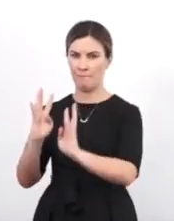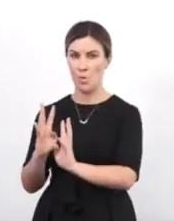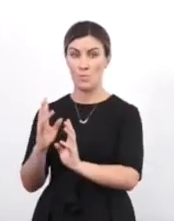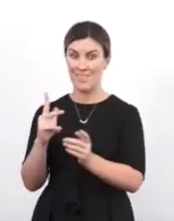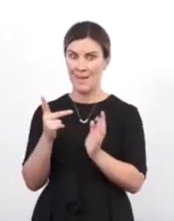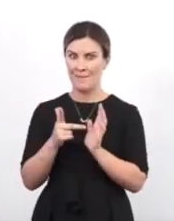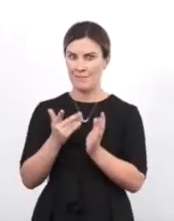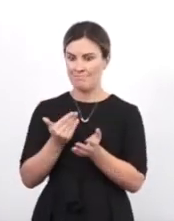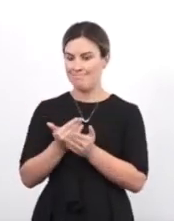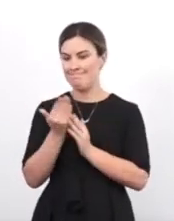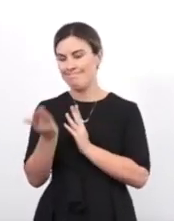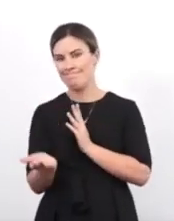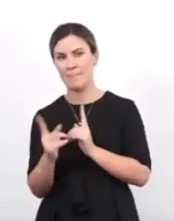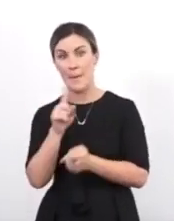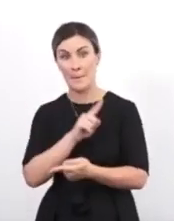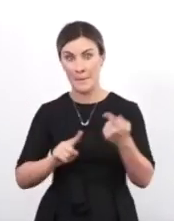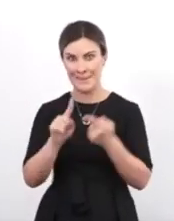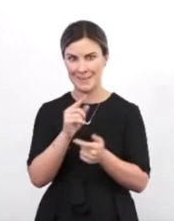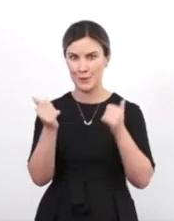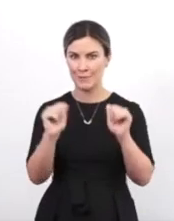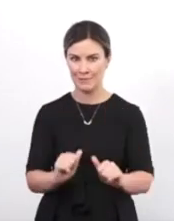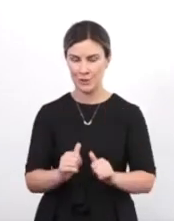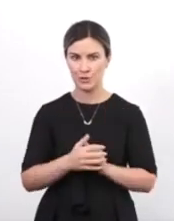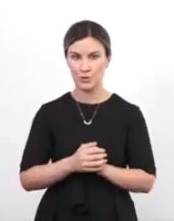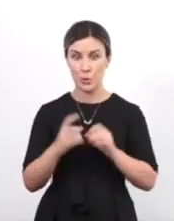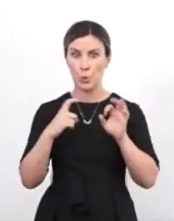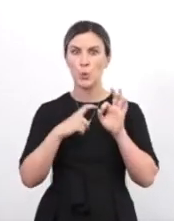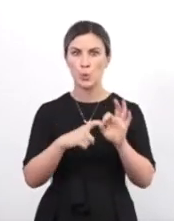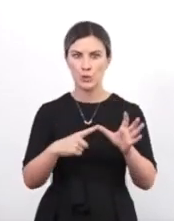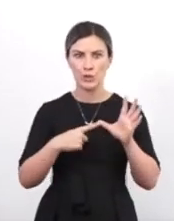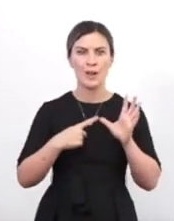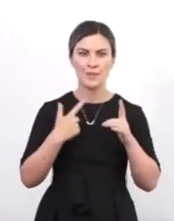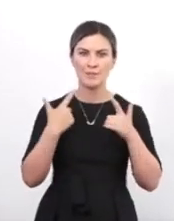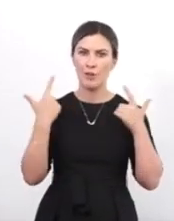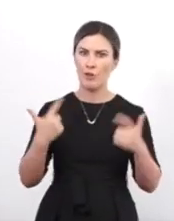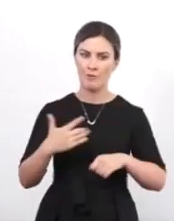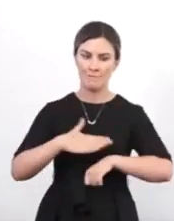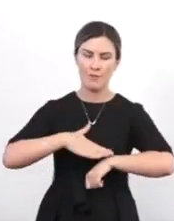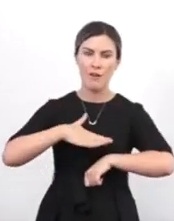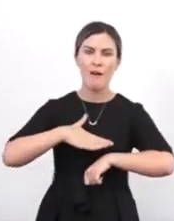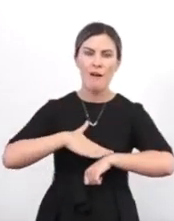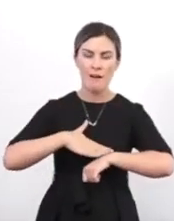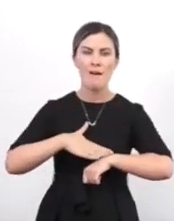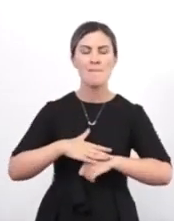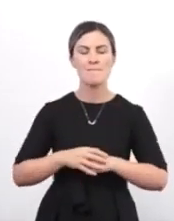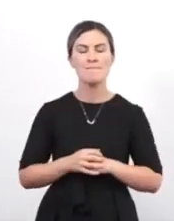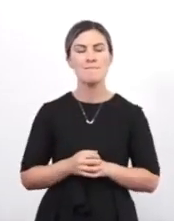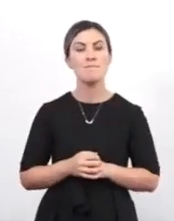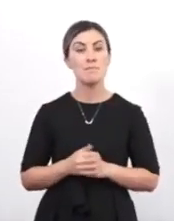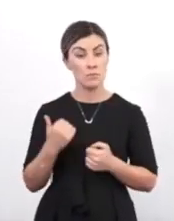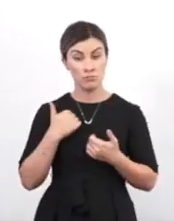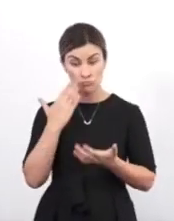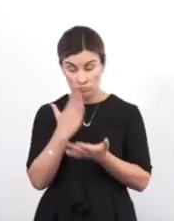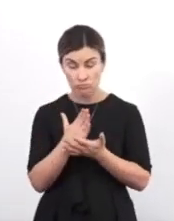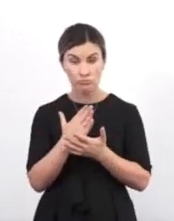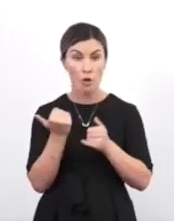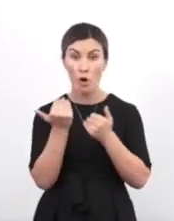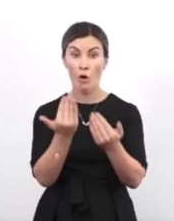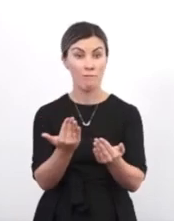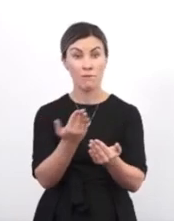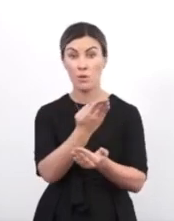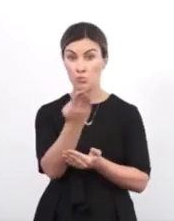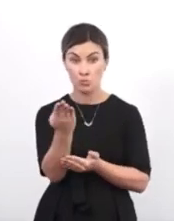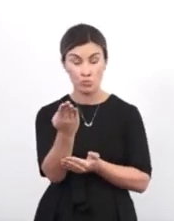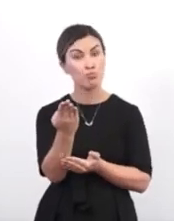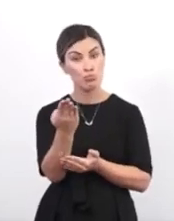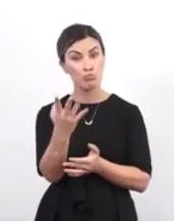to go and questions have already continued for some considerable time. But that's a genuine offer